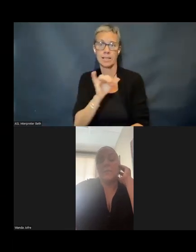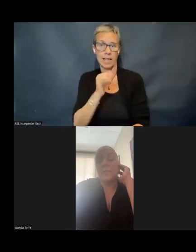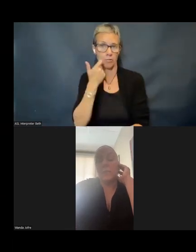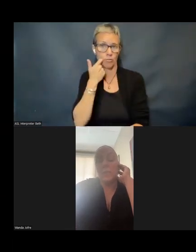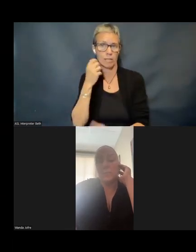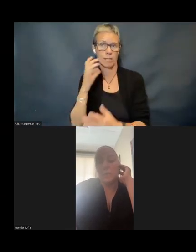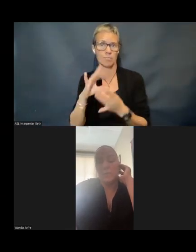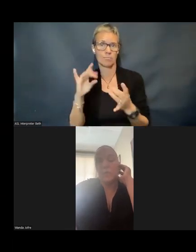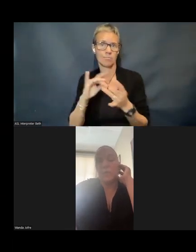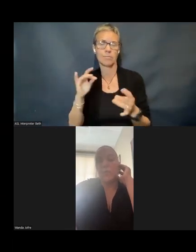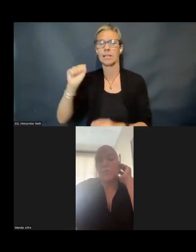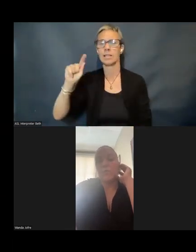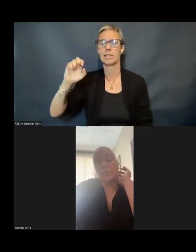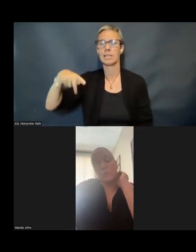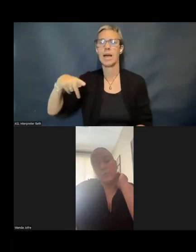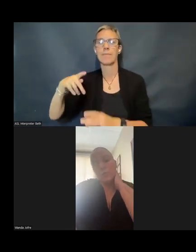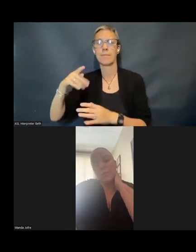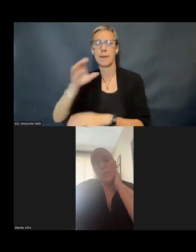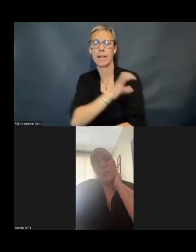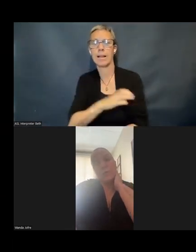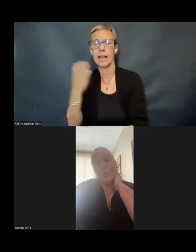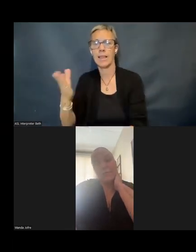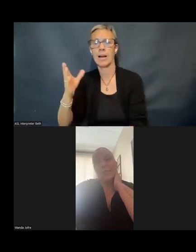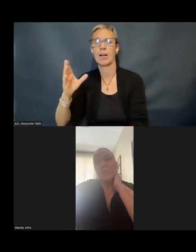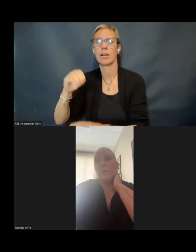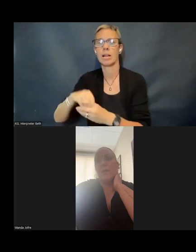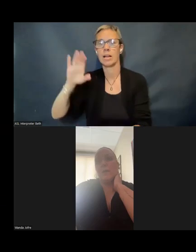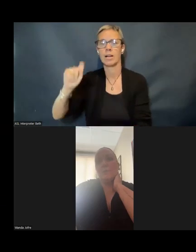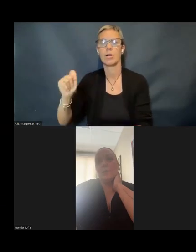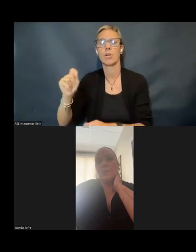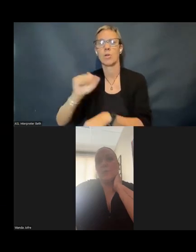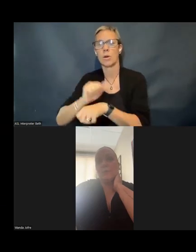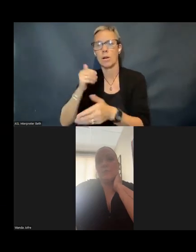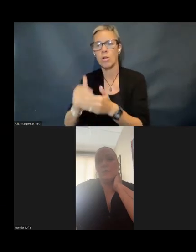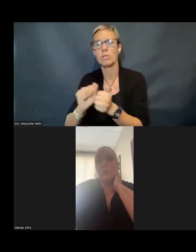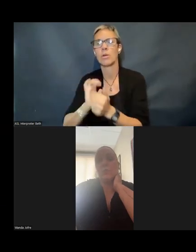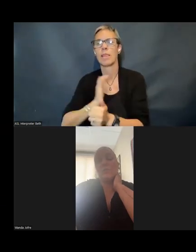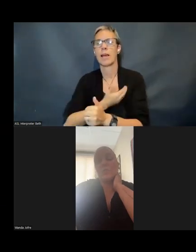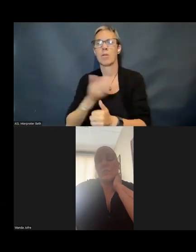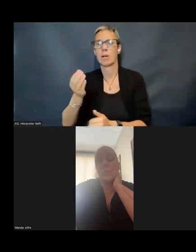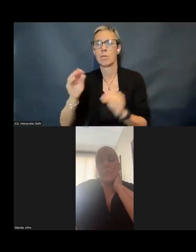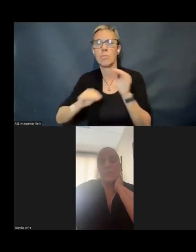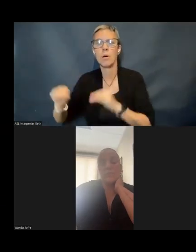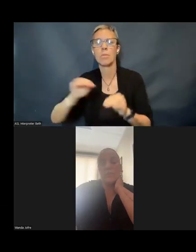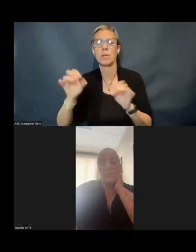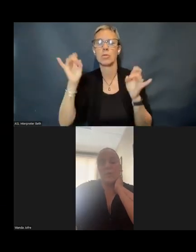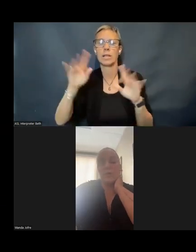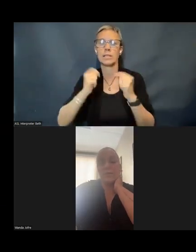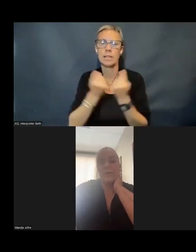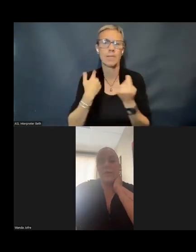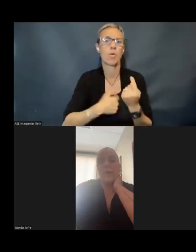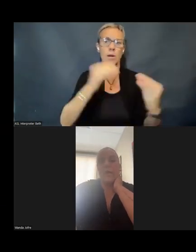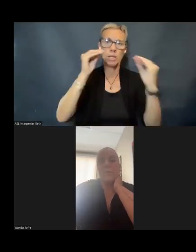The STEP clinic in New Haven in particular worked really closely with our mobile crisis team. So we were educated on what services